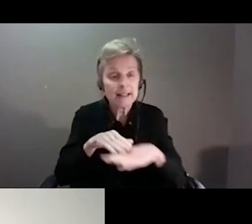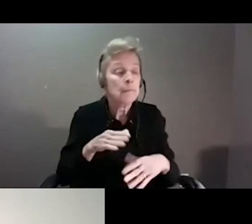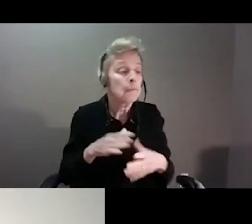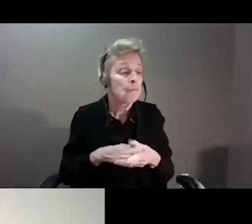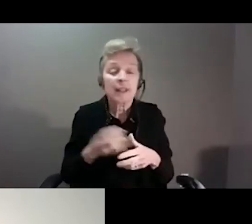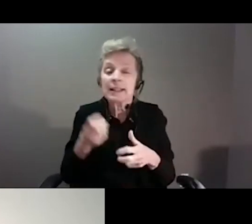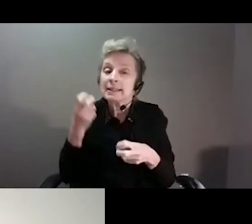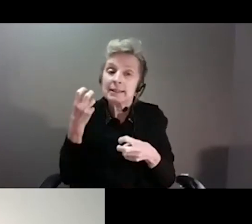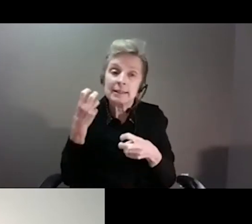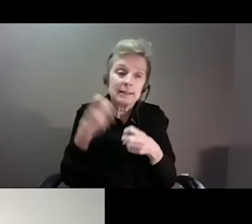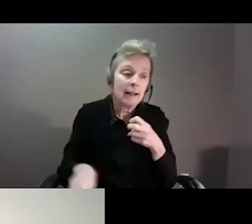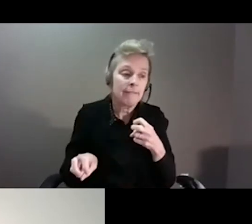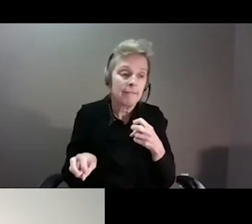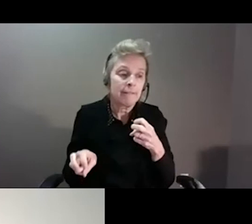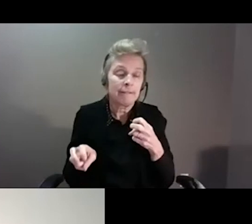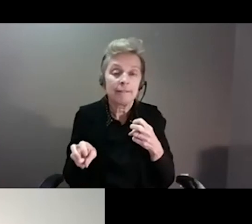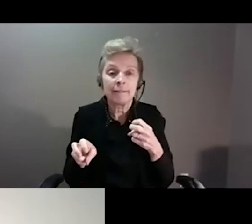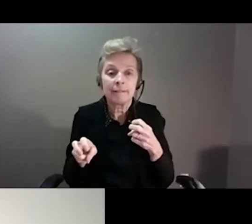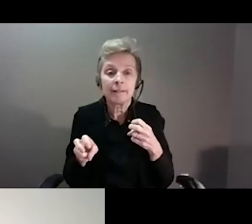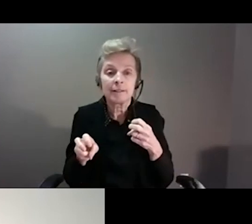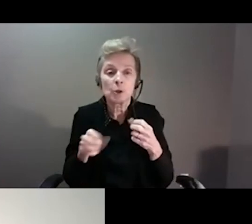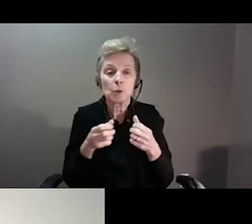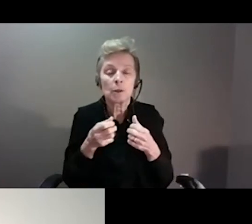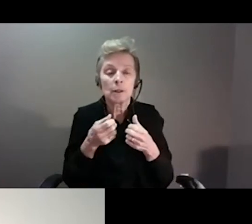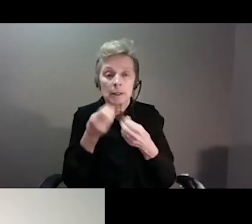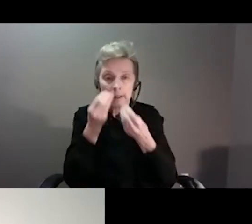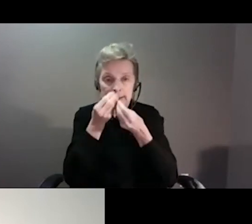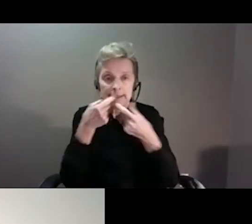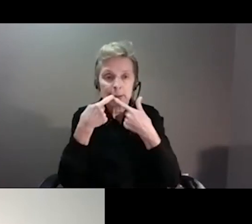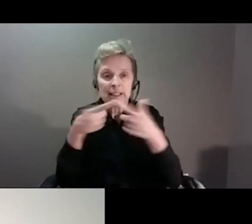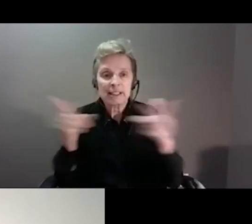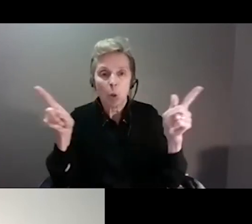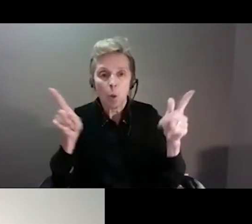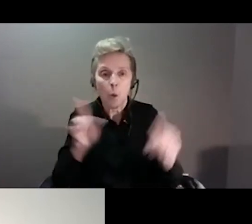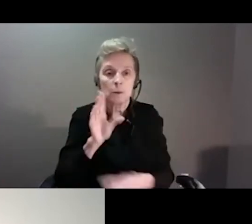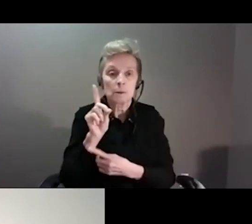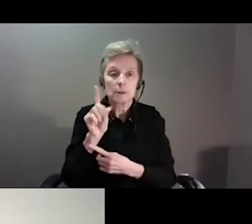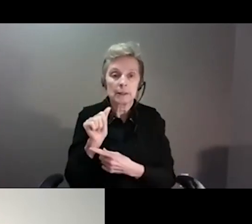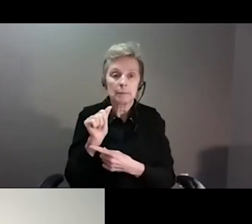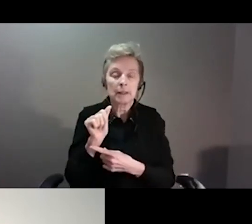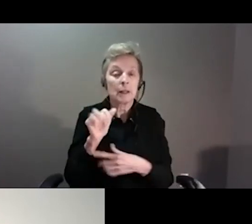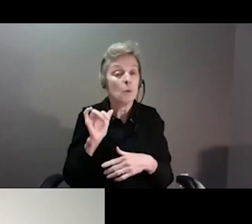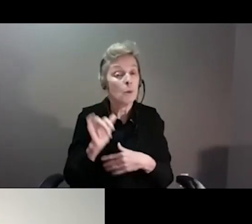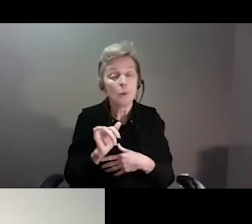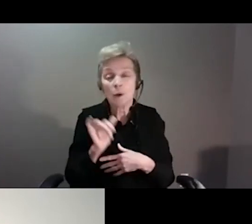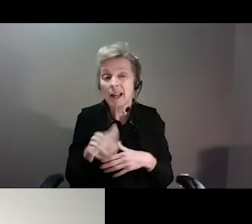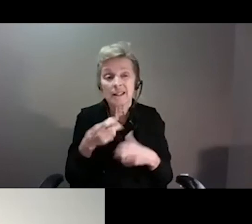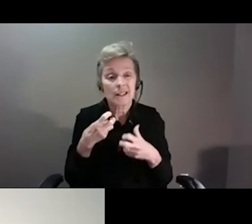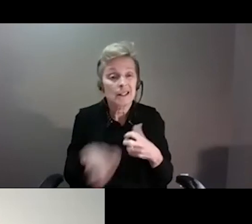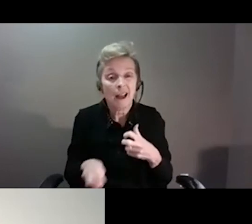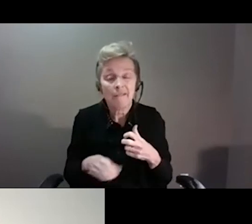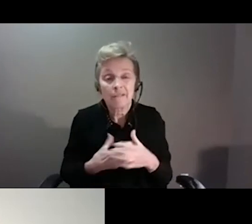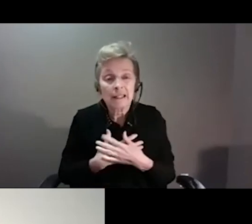to actually disclose a disability. It remains one of the toughest things you have to do. And